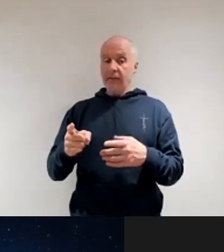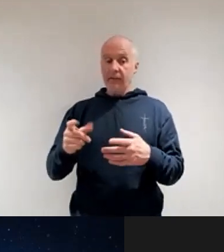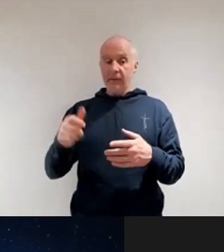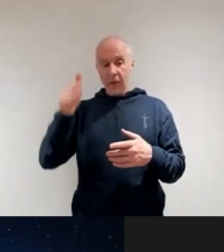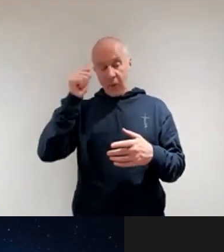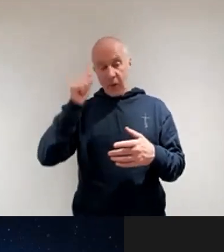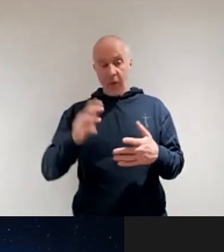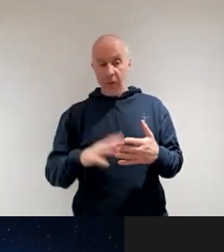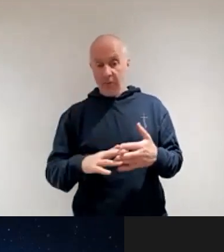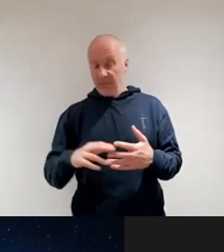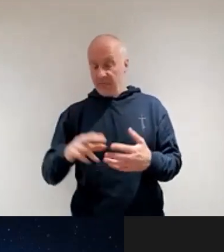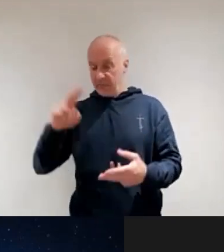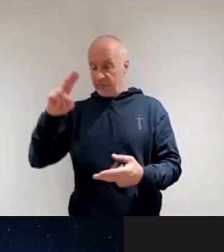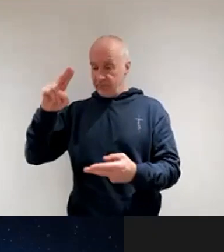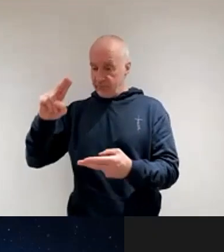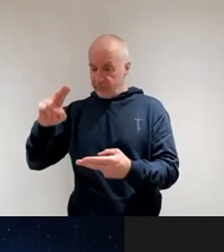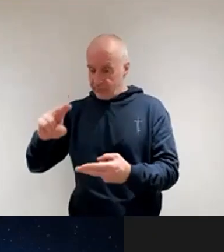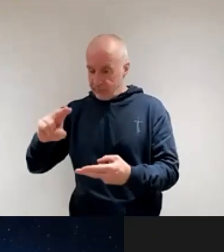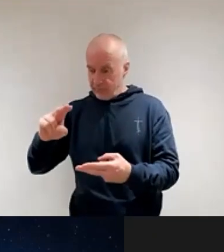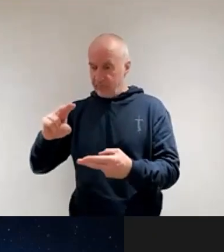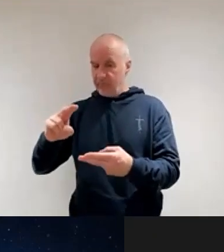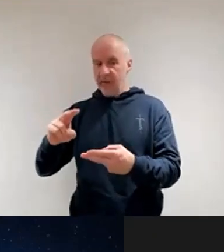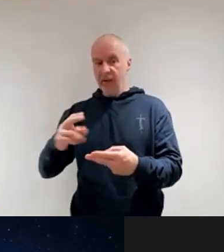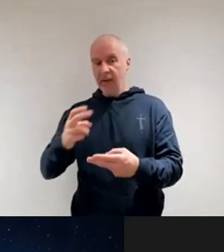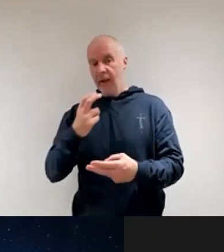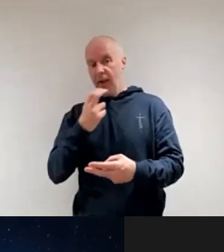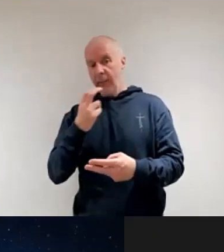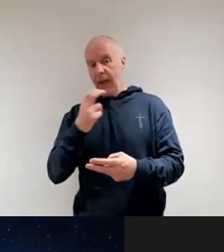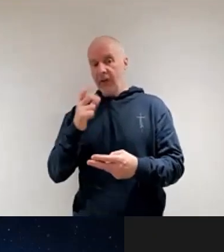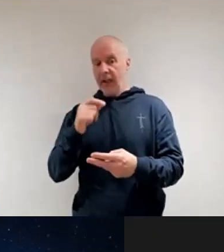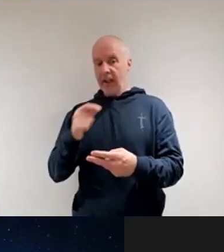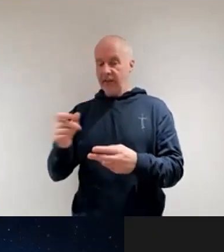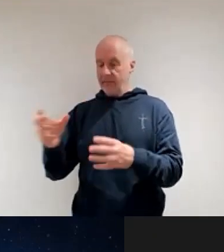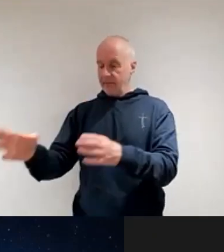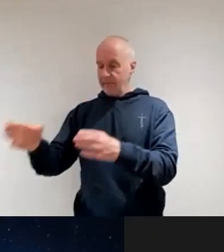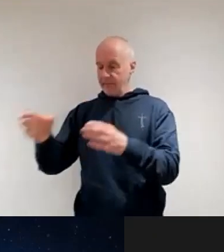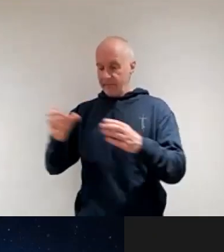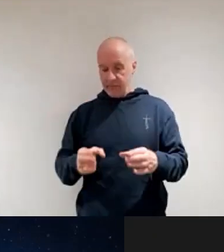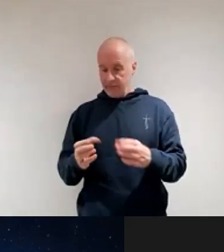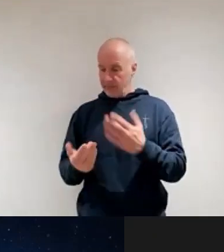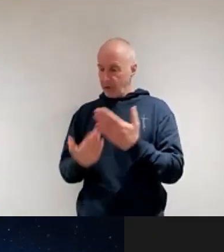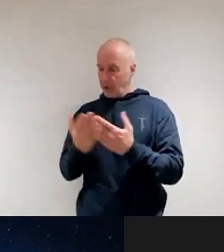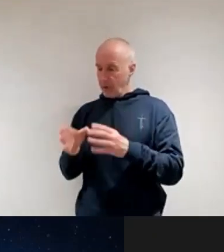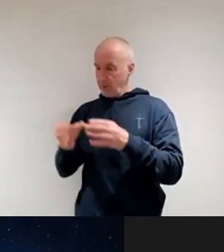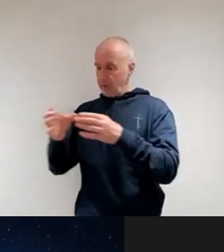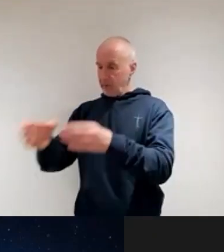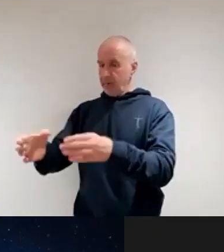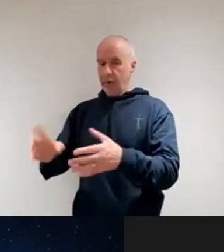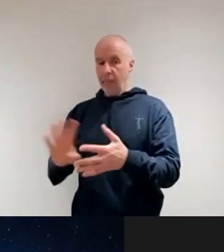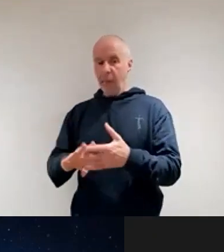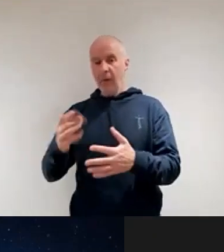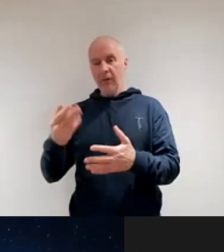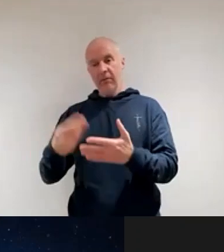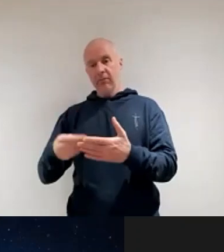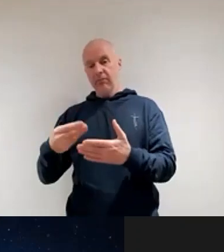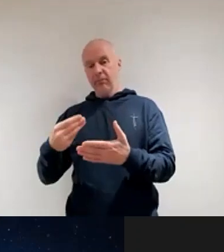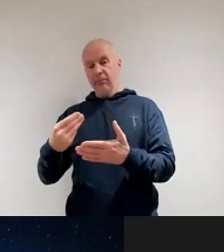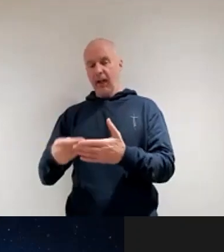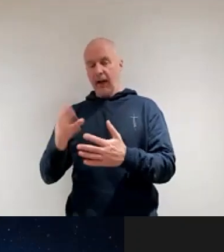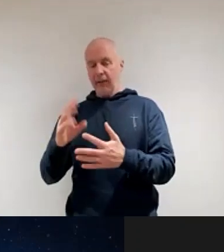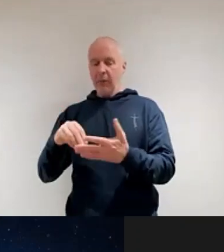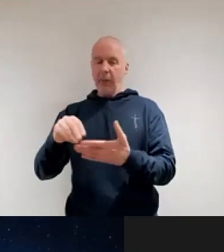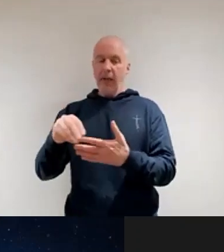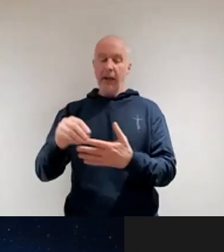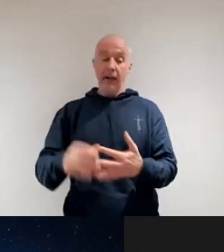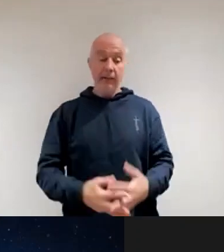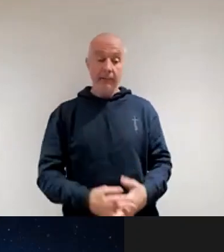after 10 years. The battery can still be changed. Of course, this will come with a cost. And the interesting